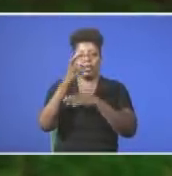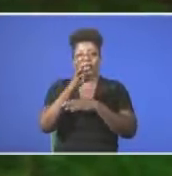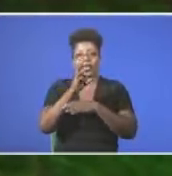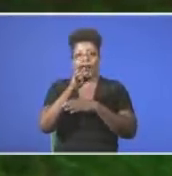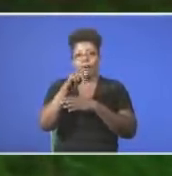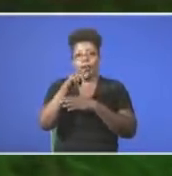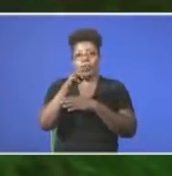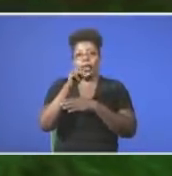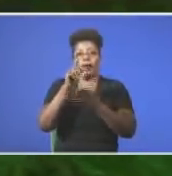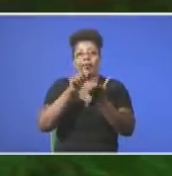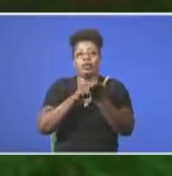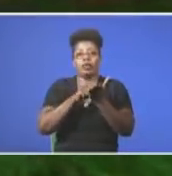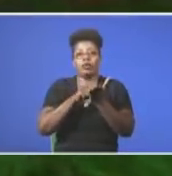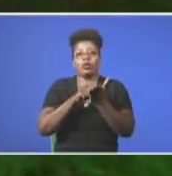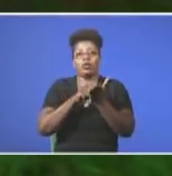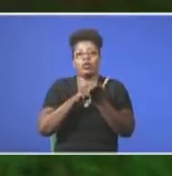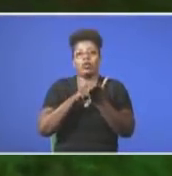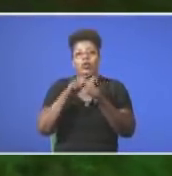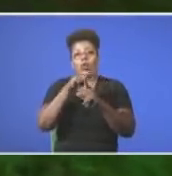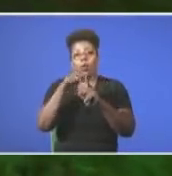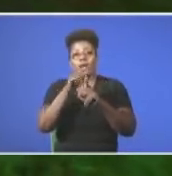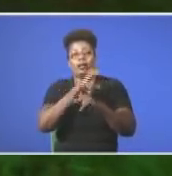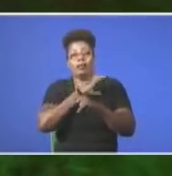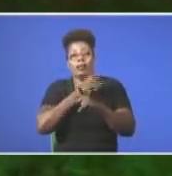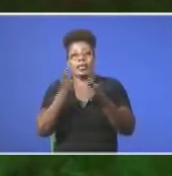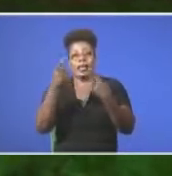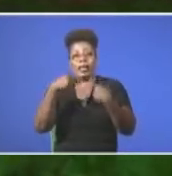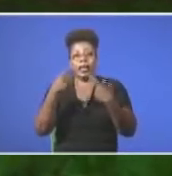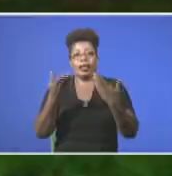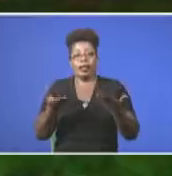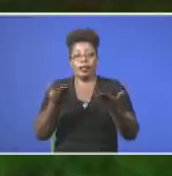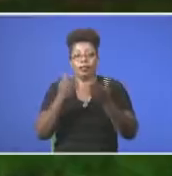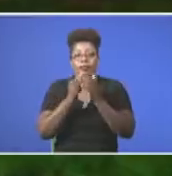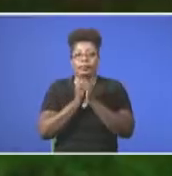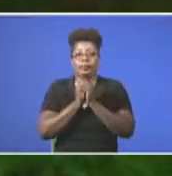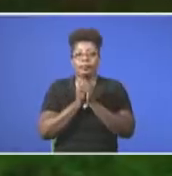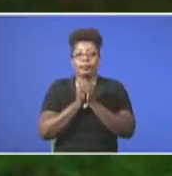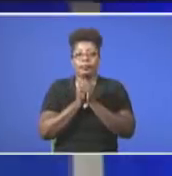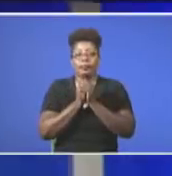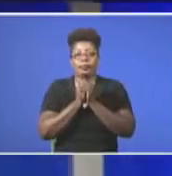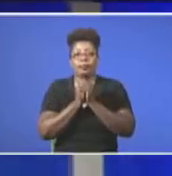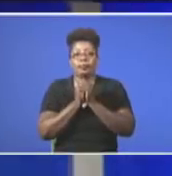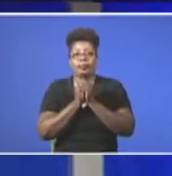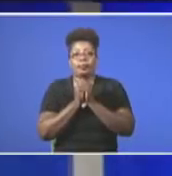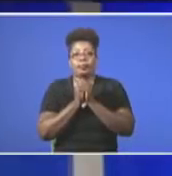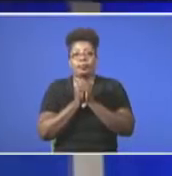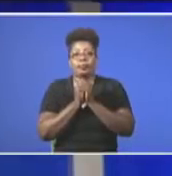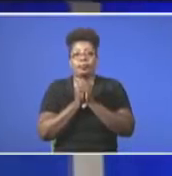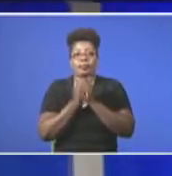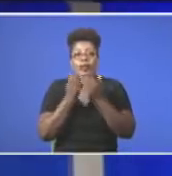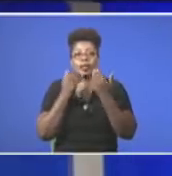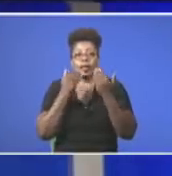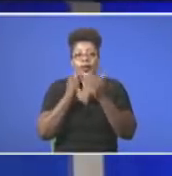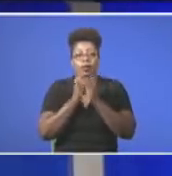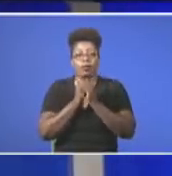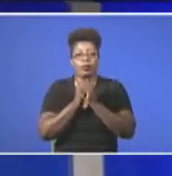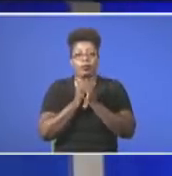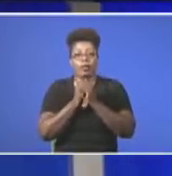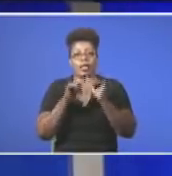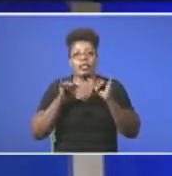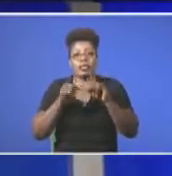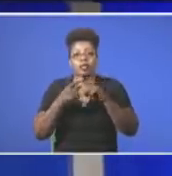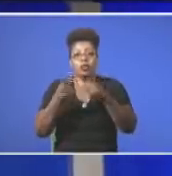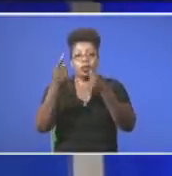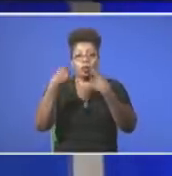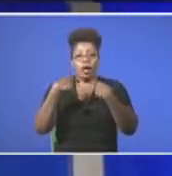p.m. news as soon as the officers get here. Back to you, Altavis, in the studio. Thank you so much, Kelsey. Well, still to